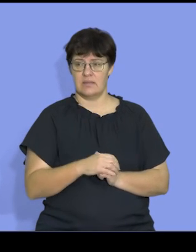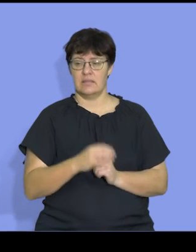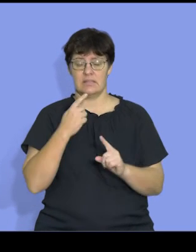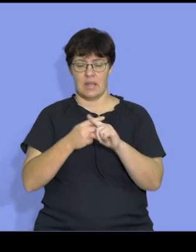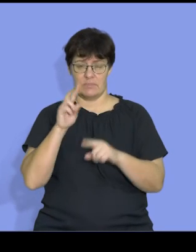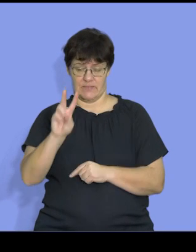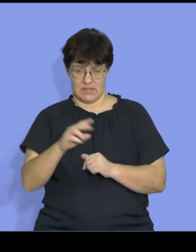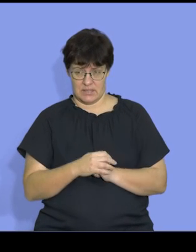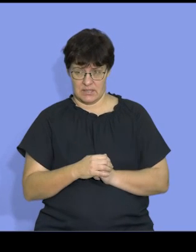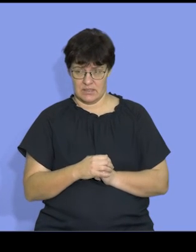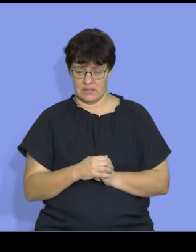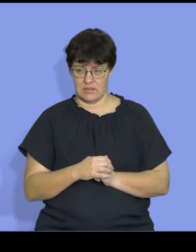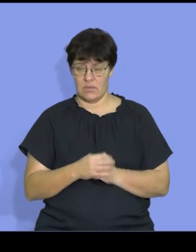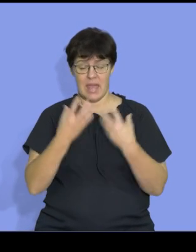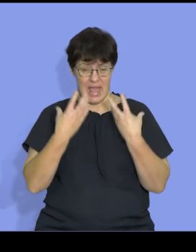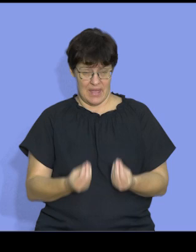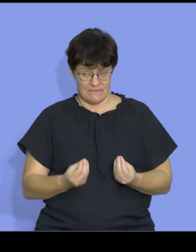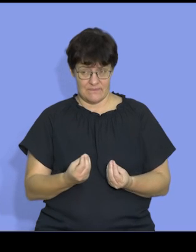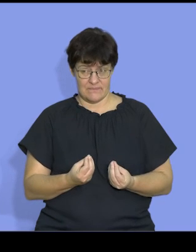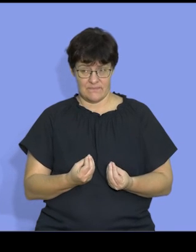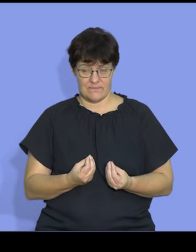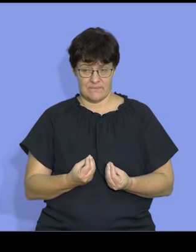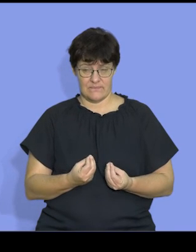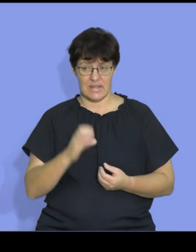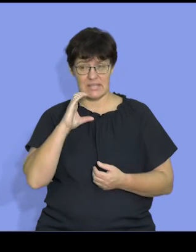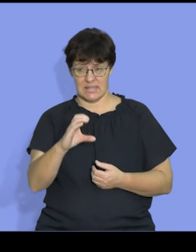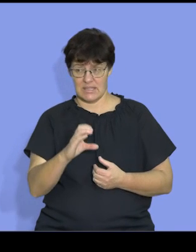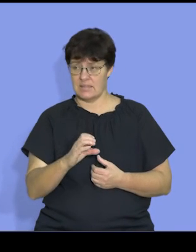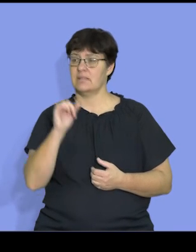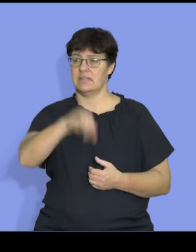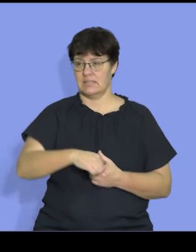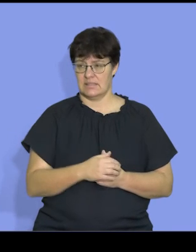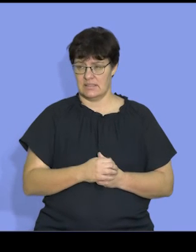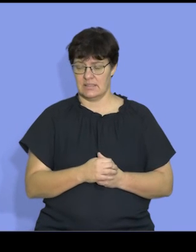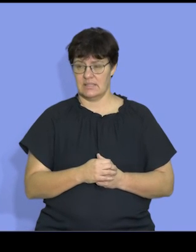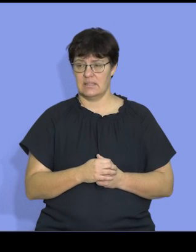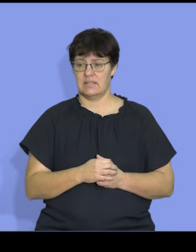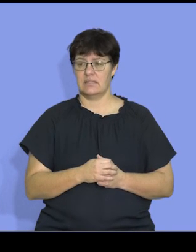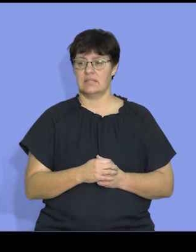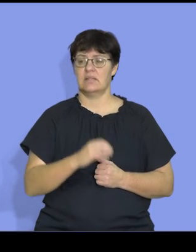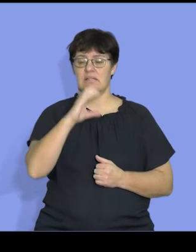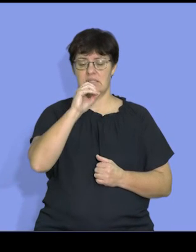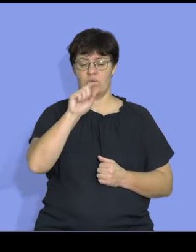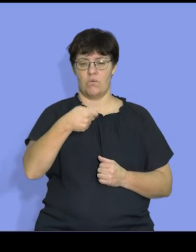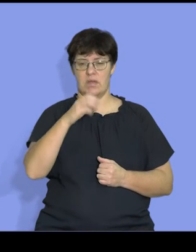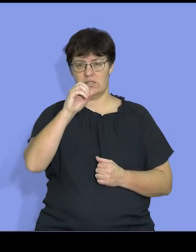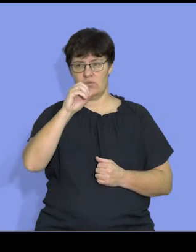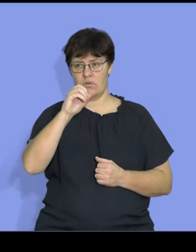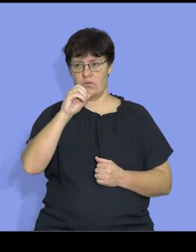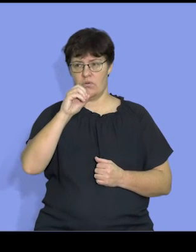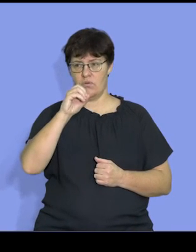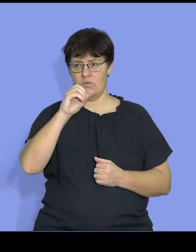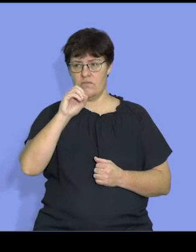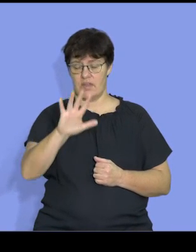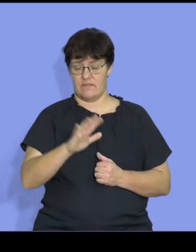Do we have the concentration? Yes, the concentration is 0.05, right? So